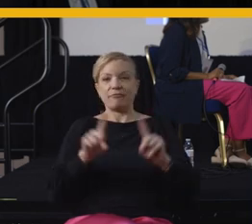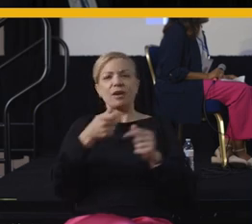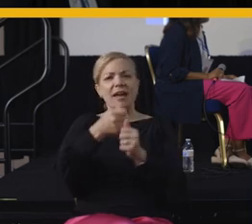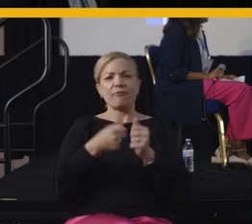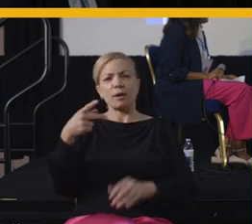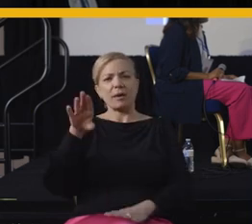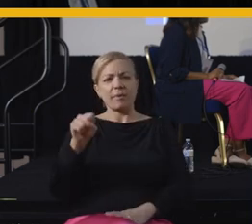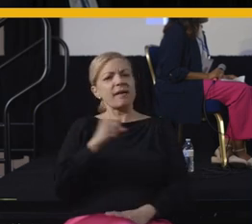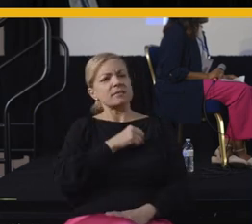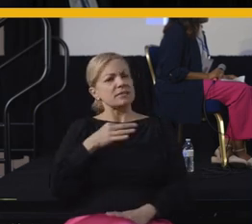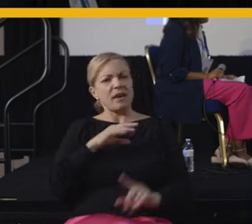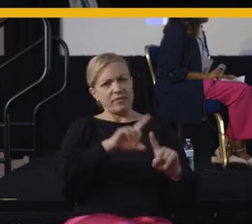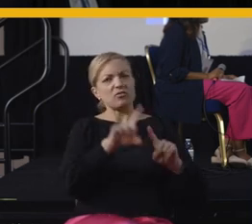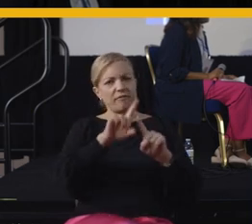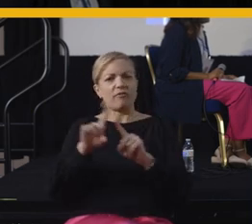staffed differently.